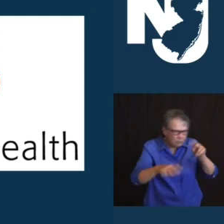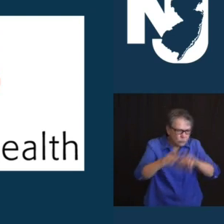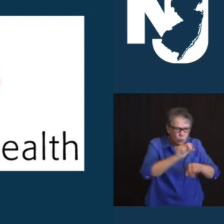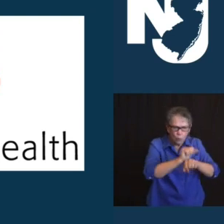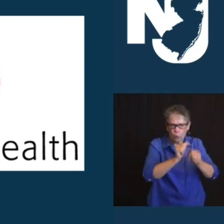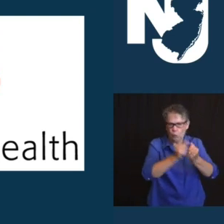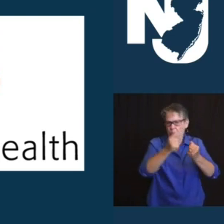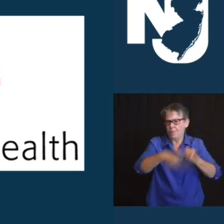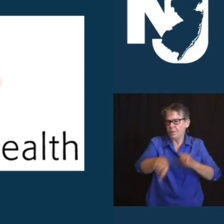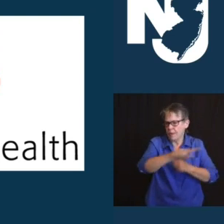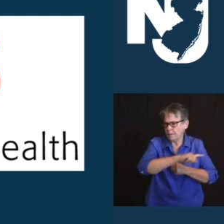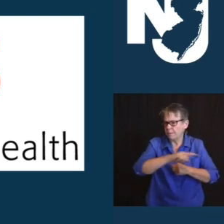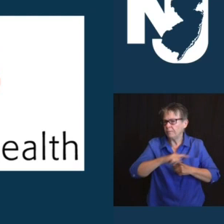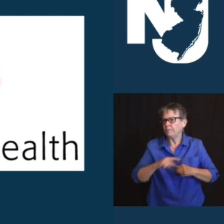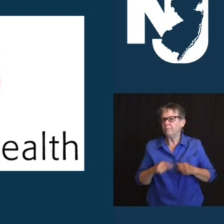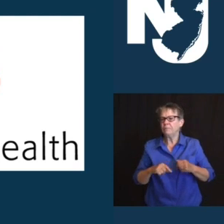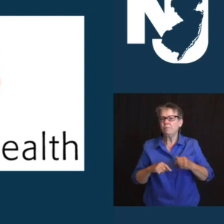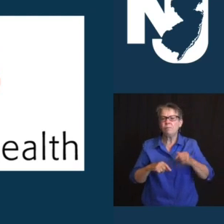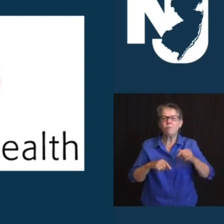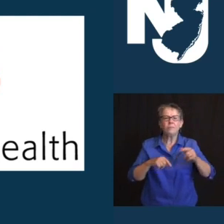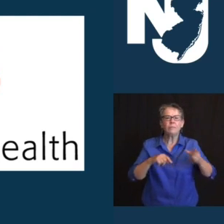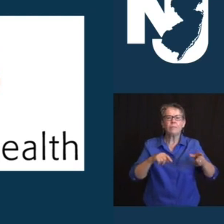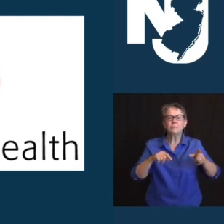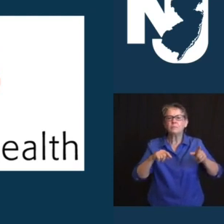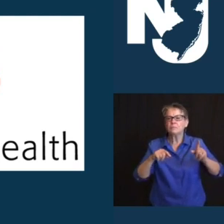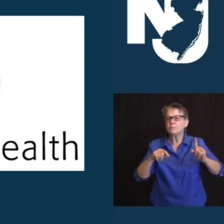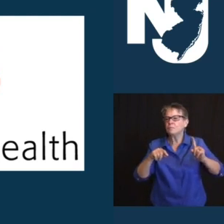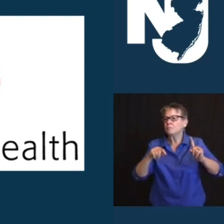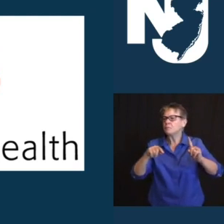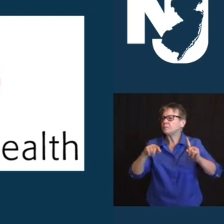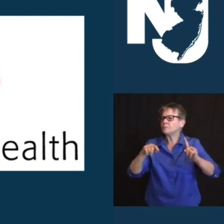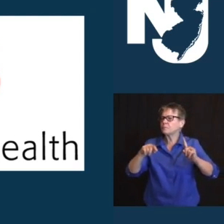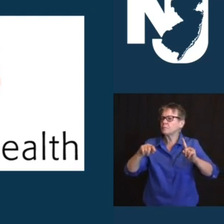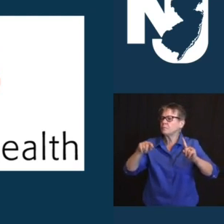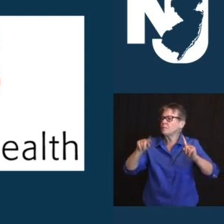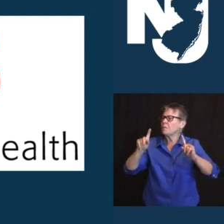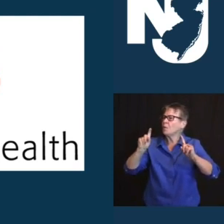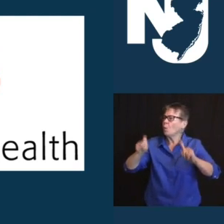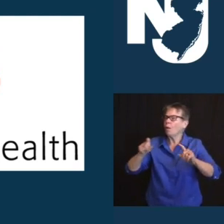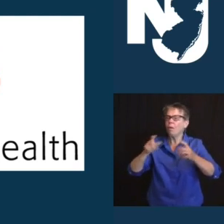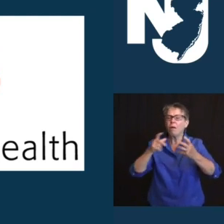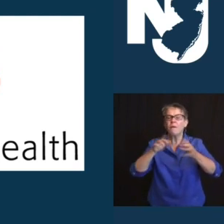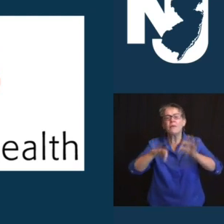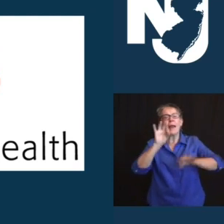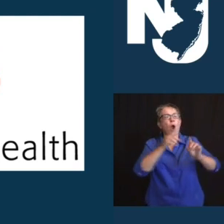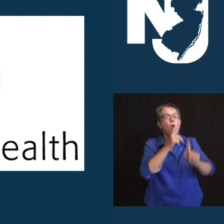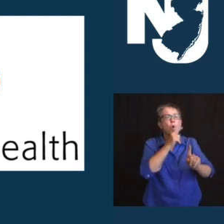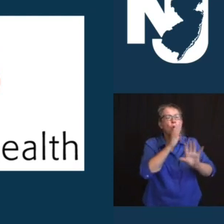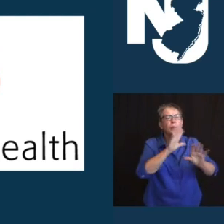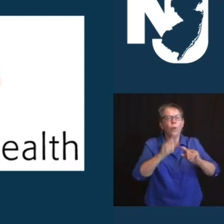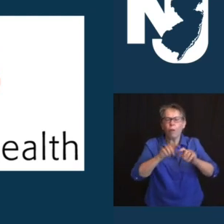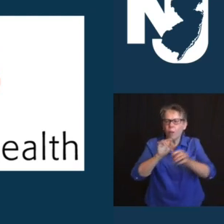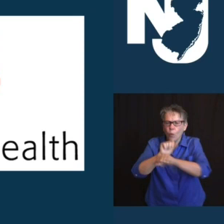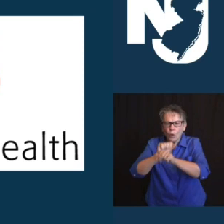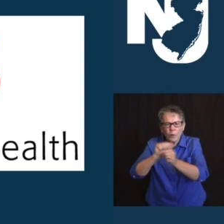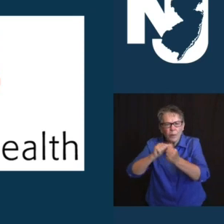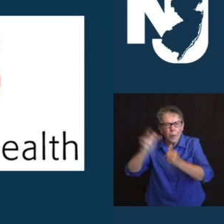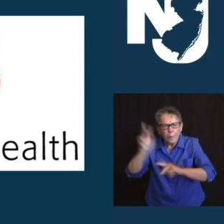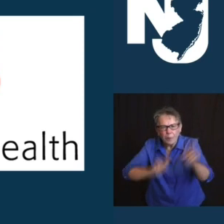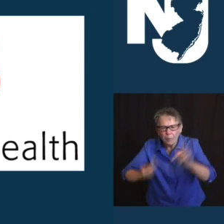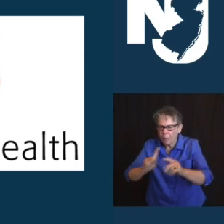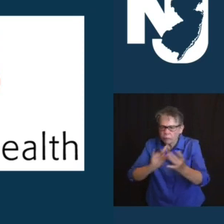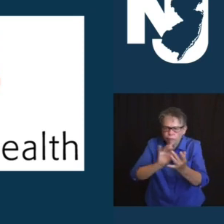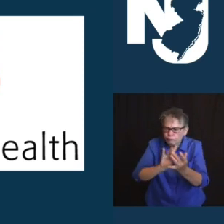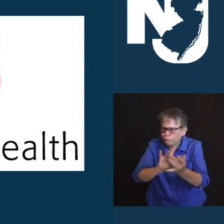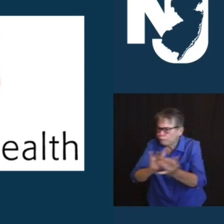see human faces. When we first put out the call, as we mentioned, more than 50,000 people registered their